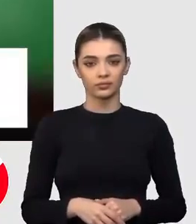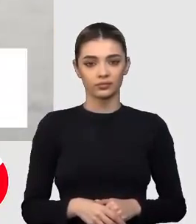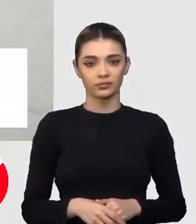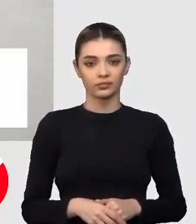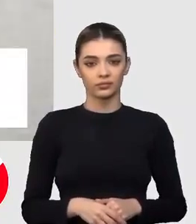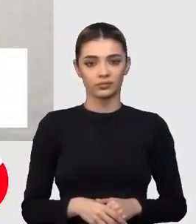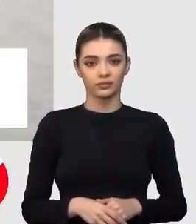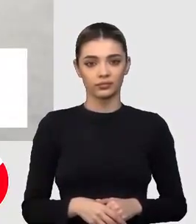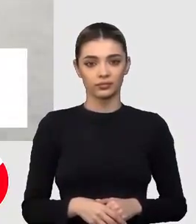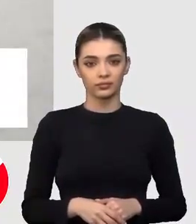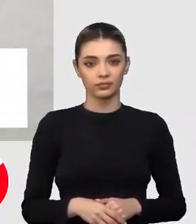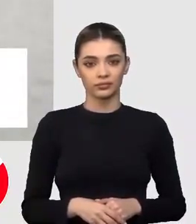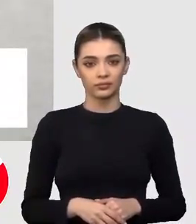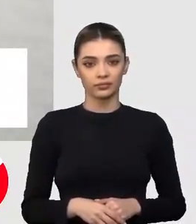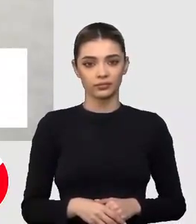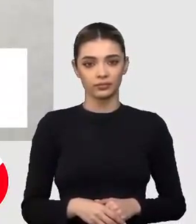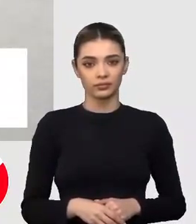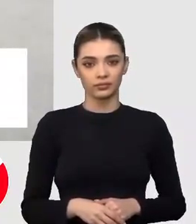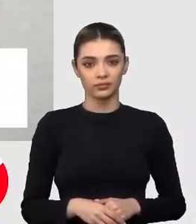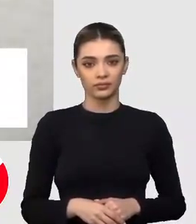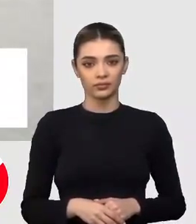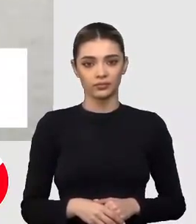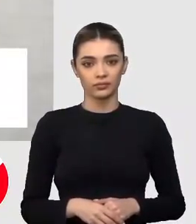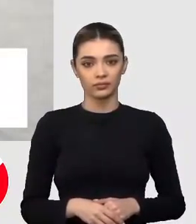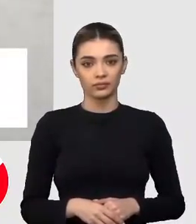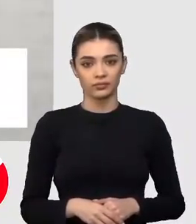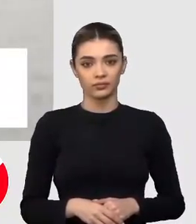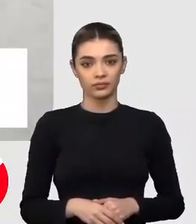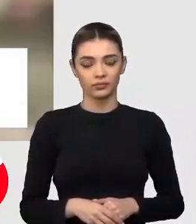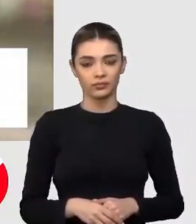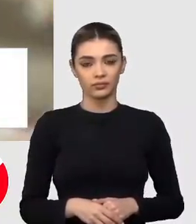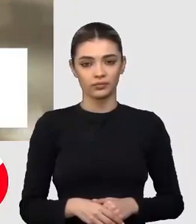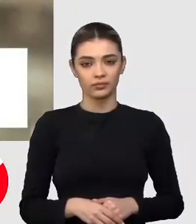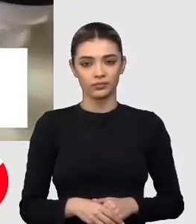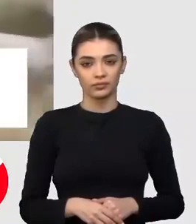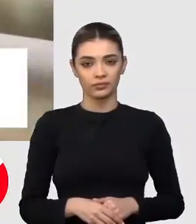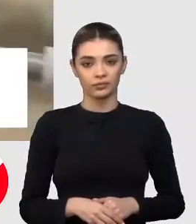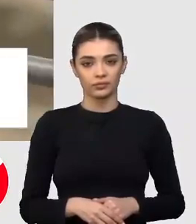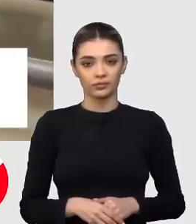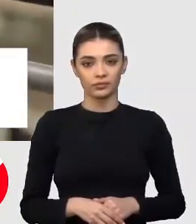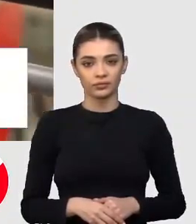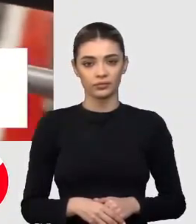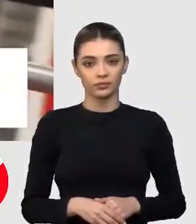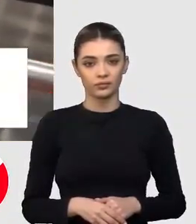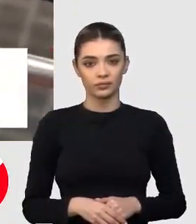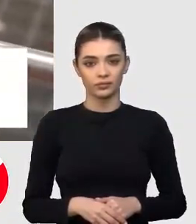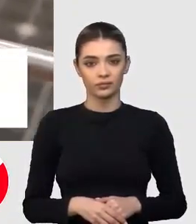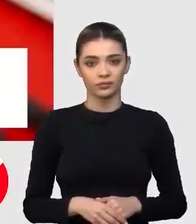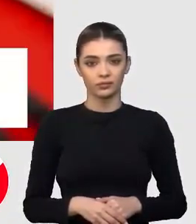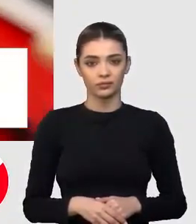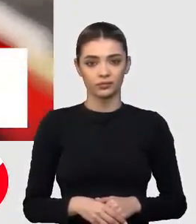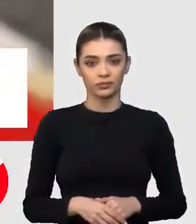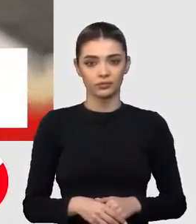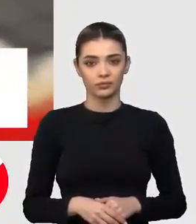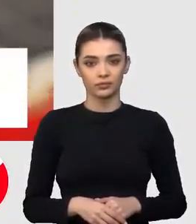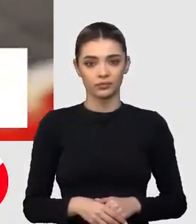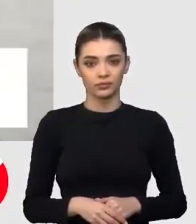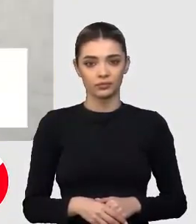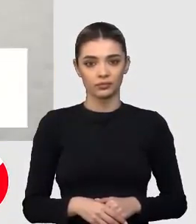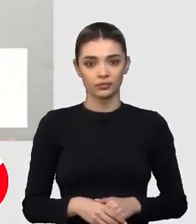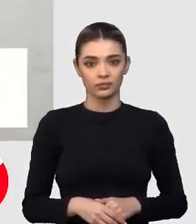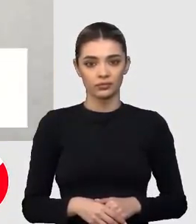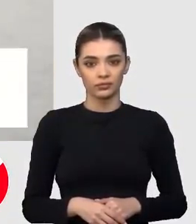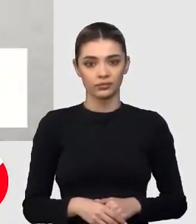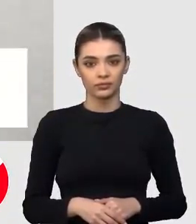within it. Un oi de things we do is we utilize a free-rotating sail design. We just have a small wind vane at the back of our sail, and it's the only part of it that's